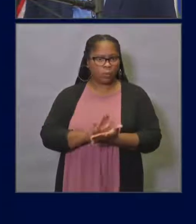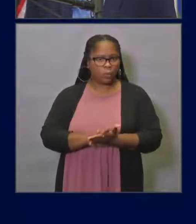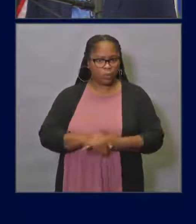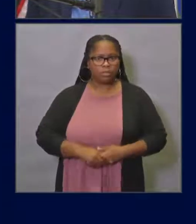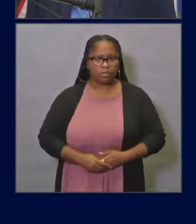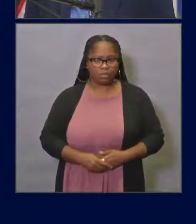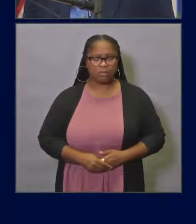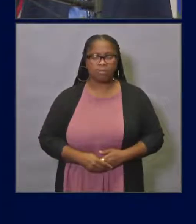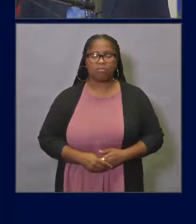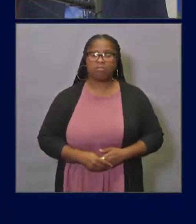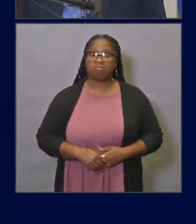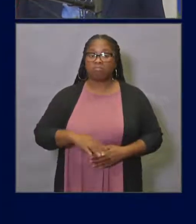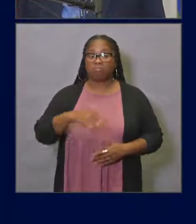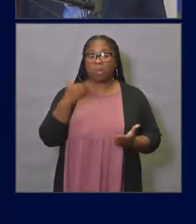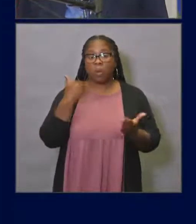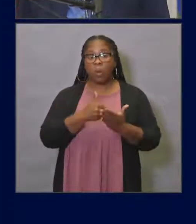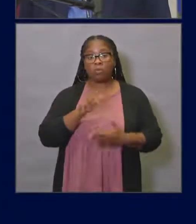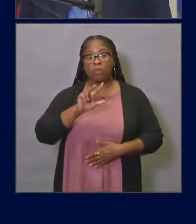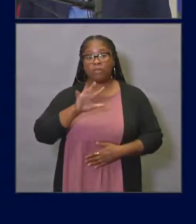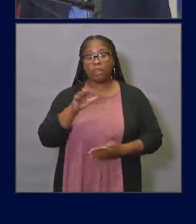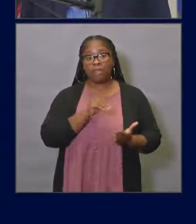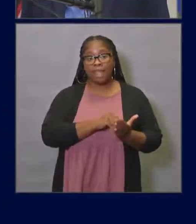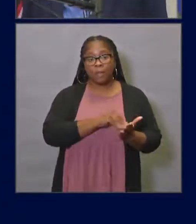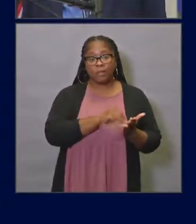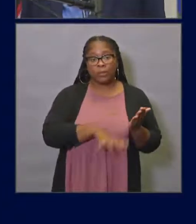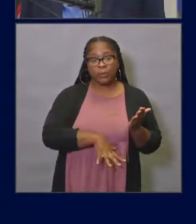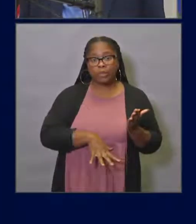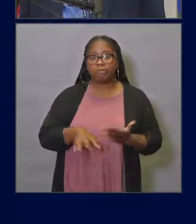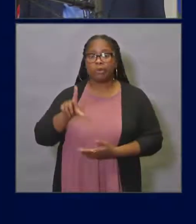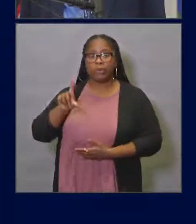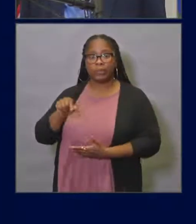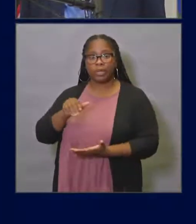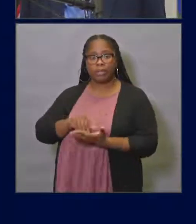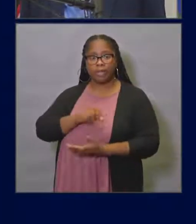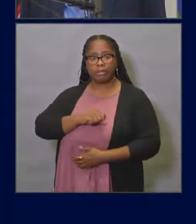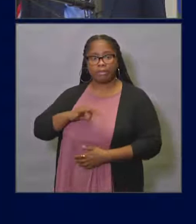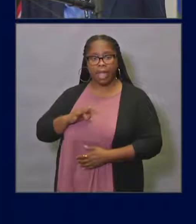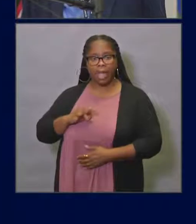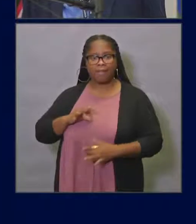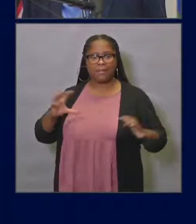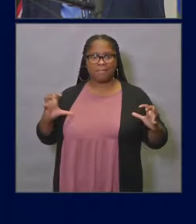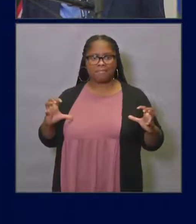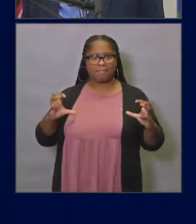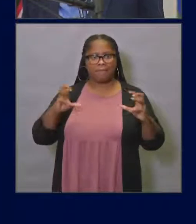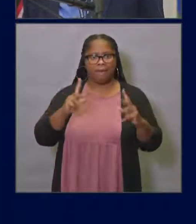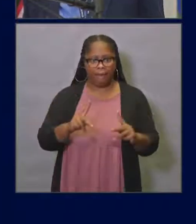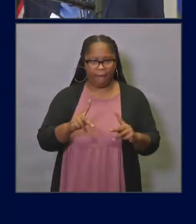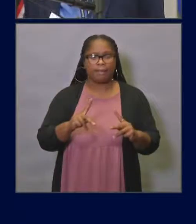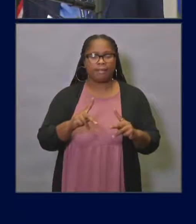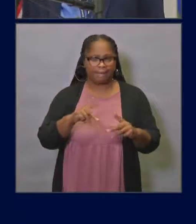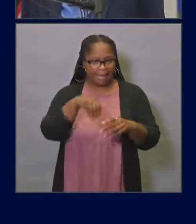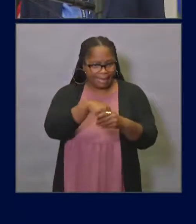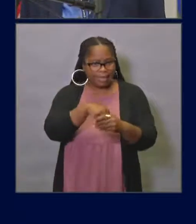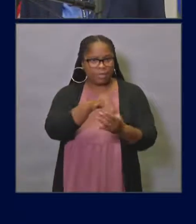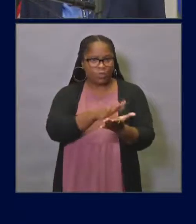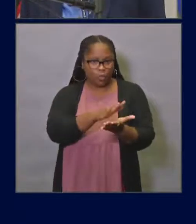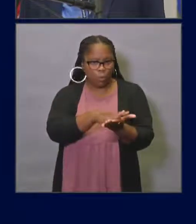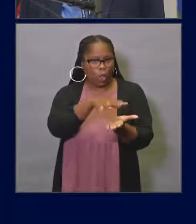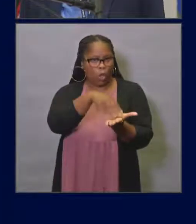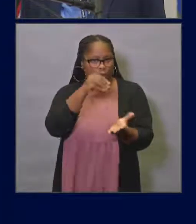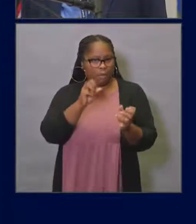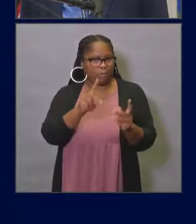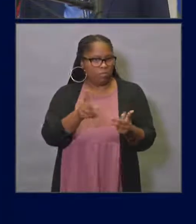Almost 35,000 students and 20,000 staff have returned for this on-site learning